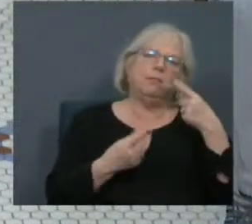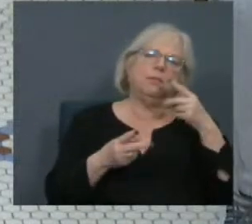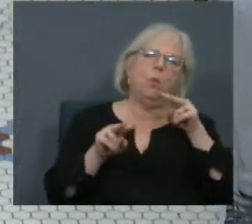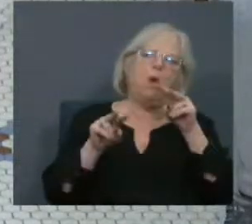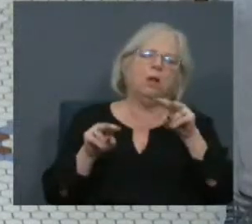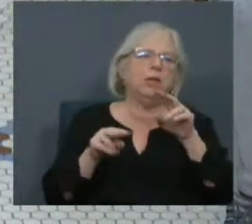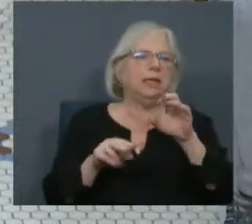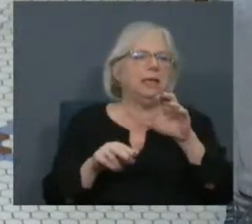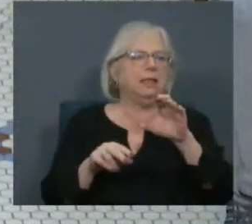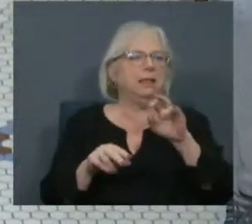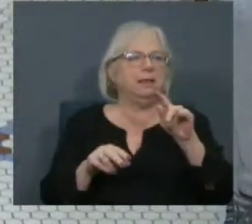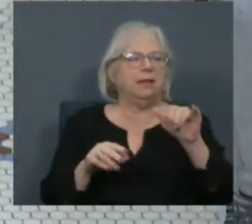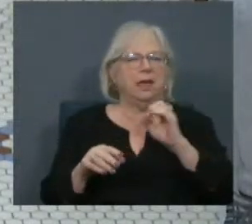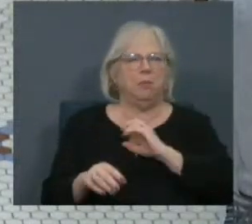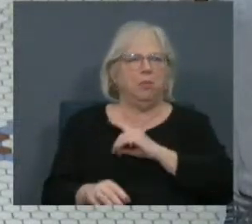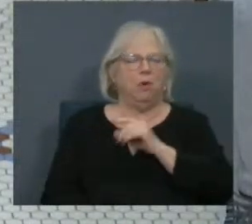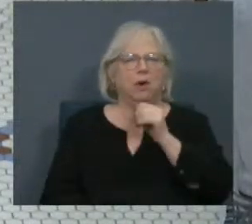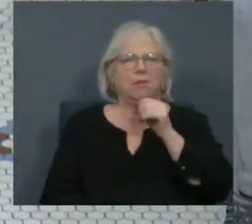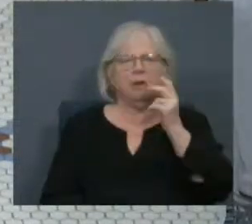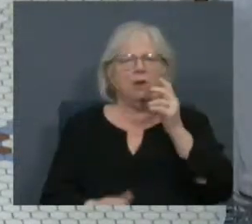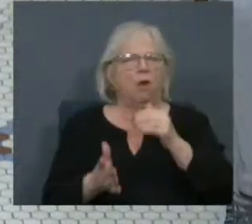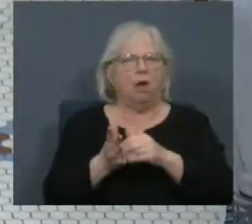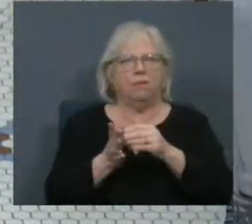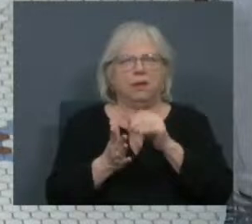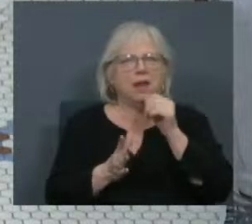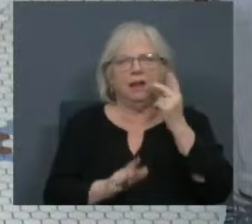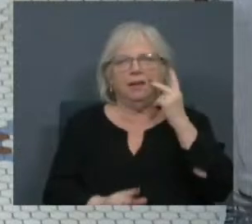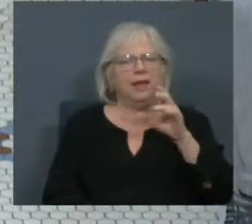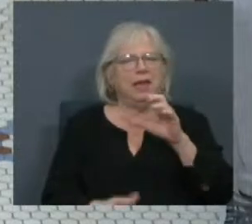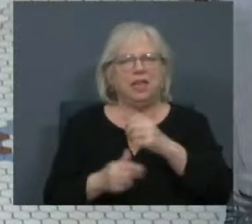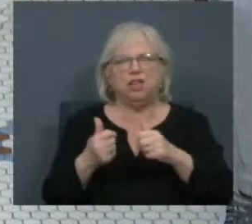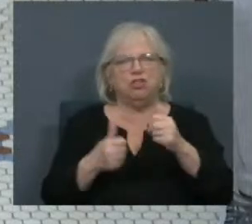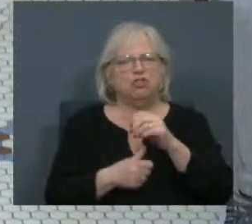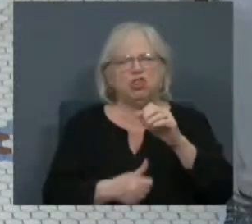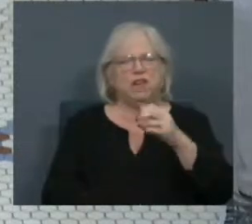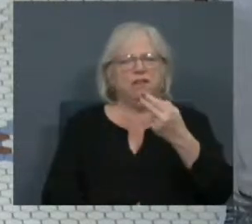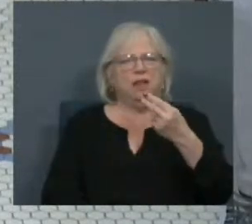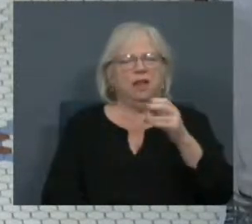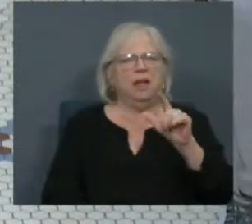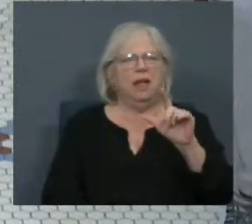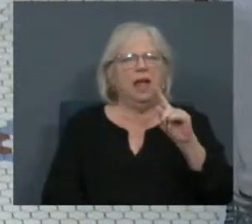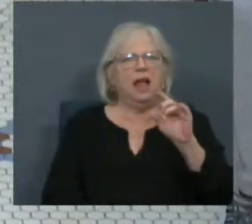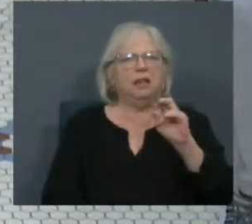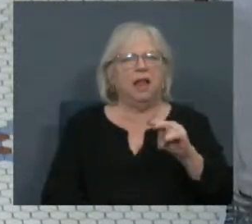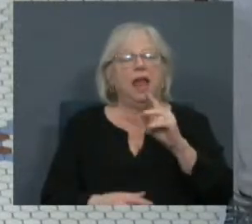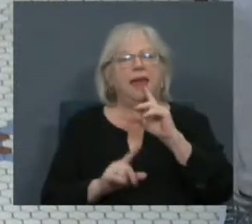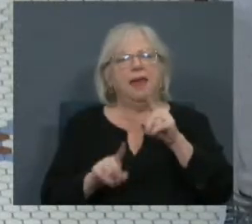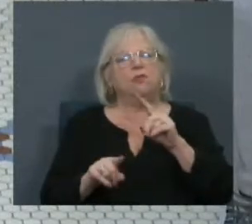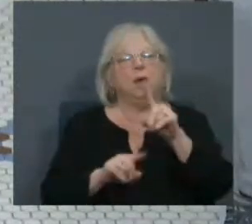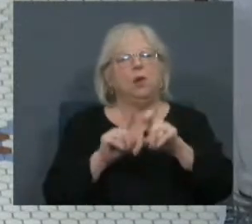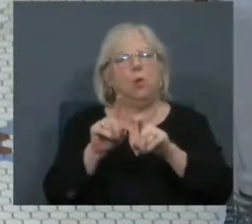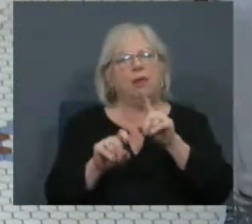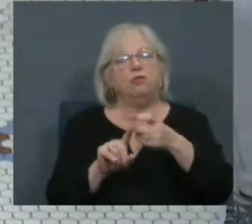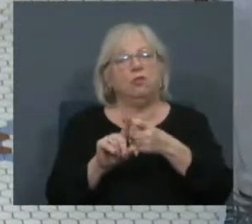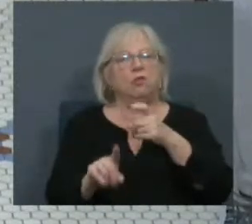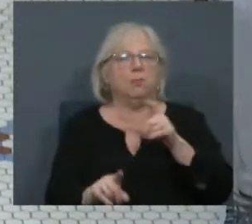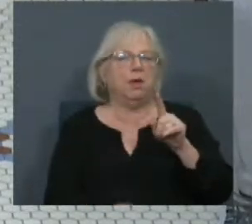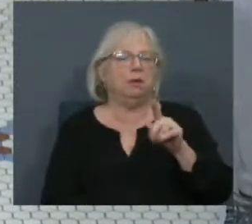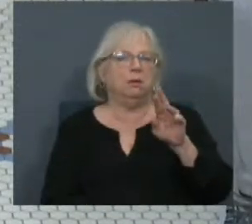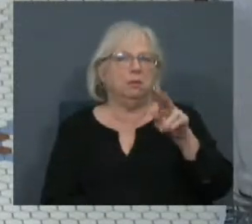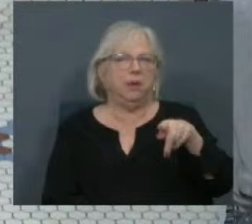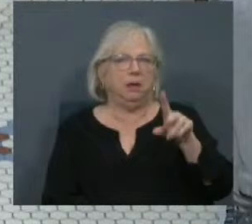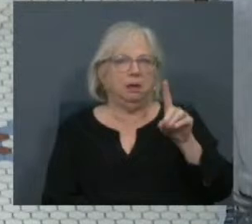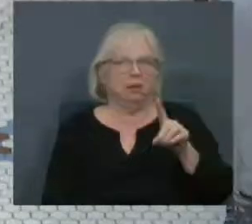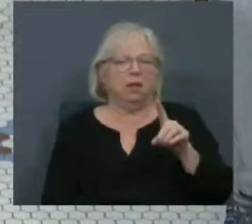often not seen Chief Helton, who I've formed a good relationship with, up here answering questions about data from the LRPD. It